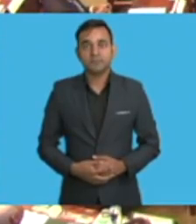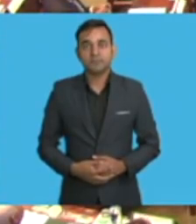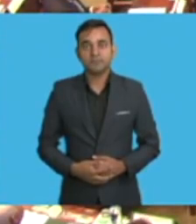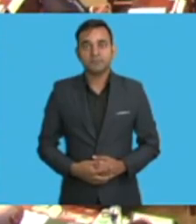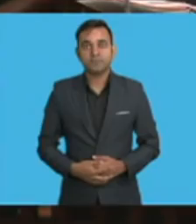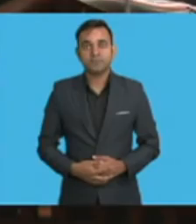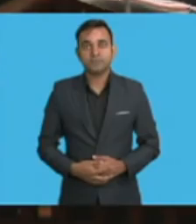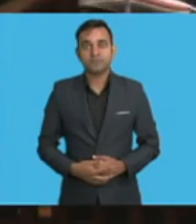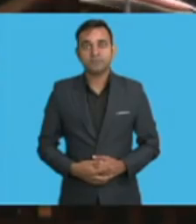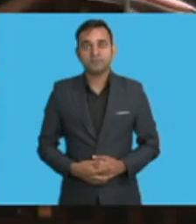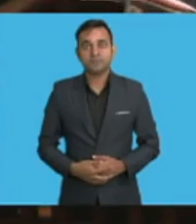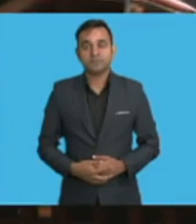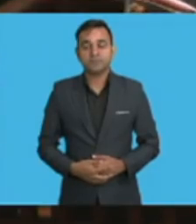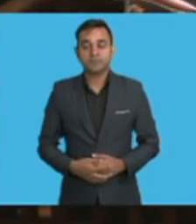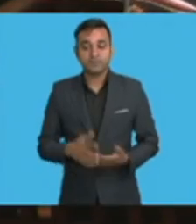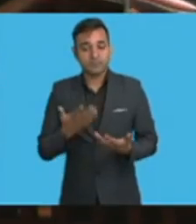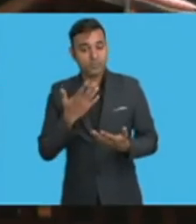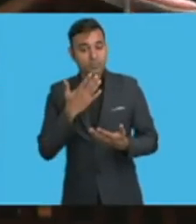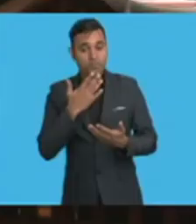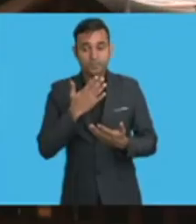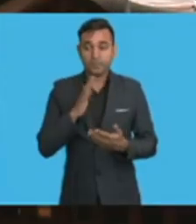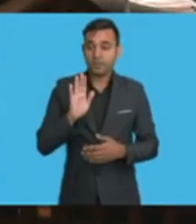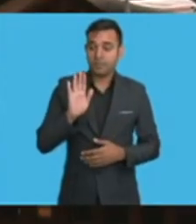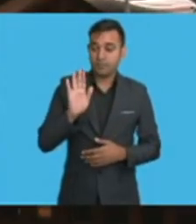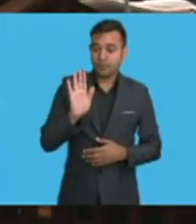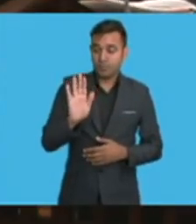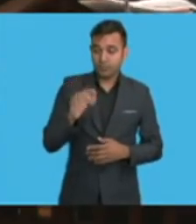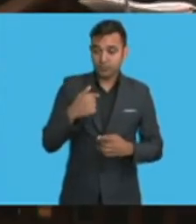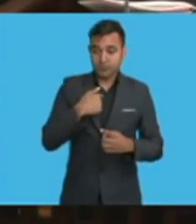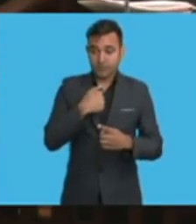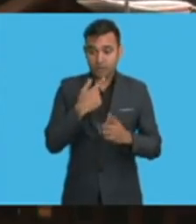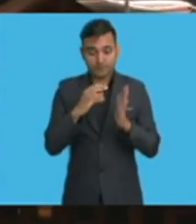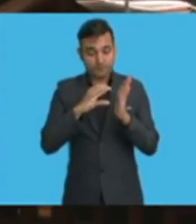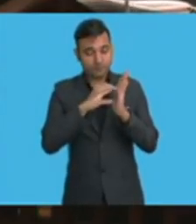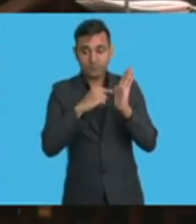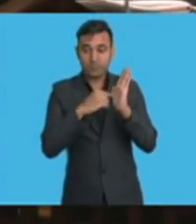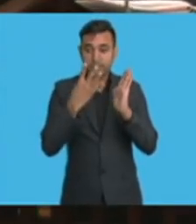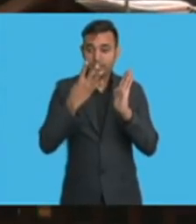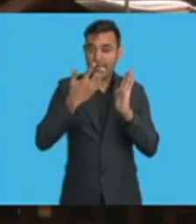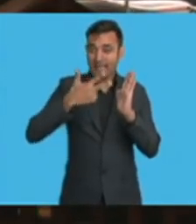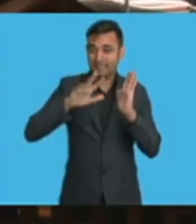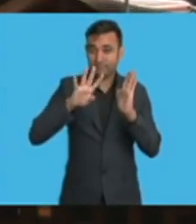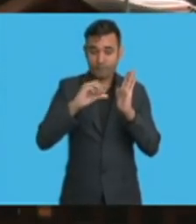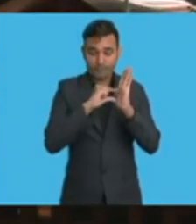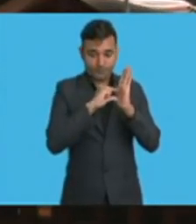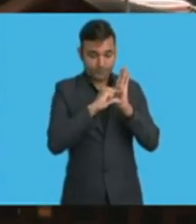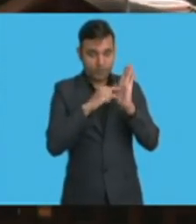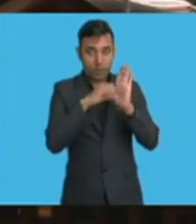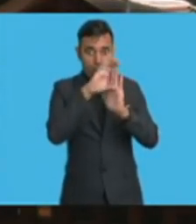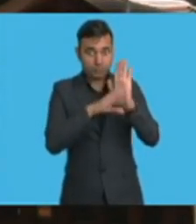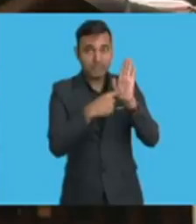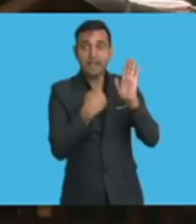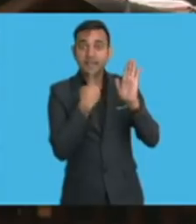Point of order, Madam Speaker, is on Section 84 of the Constitution and also